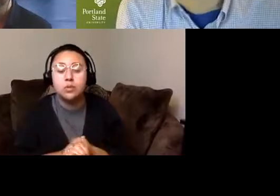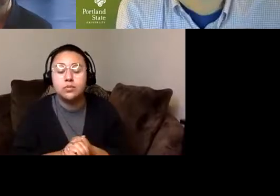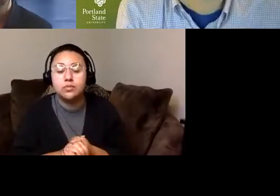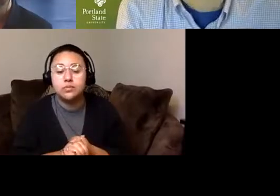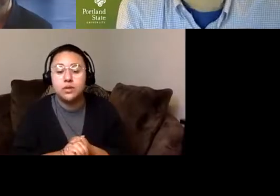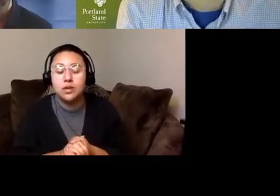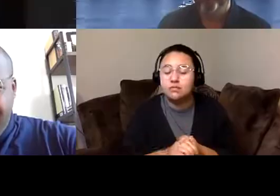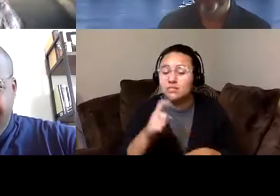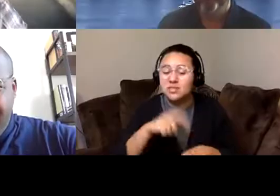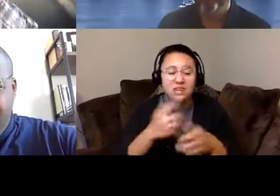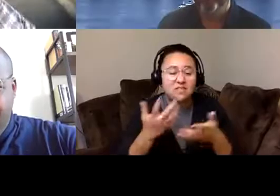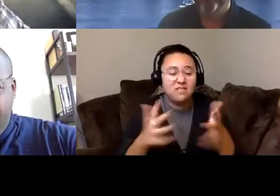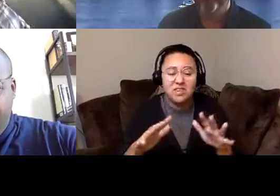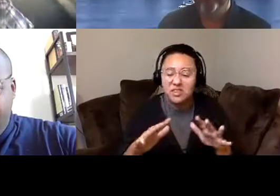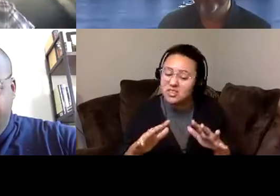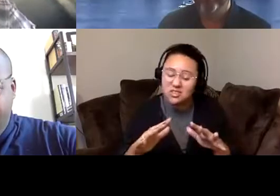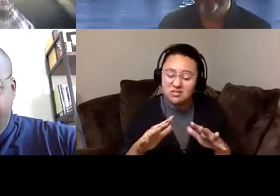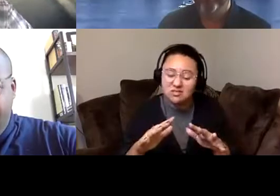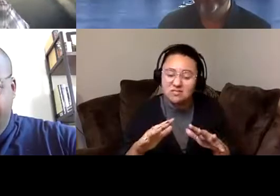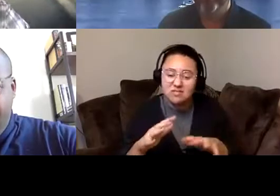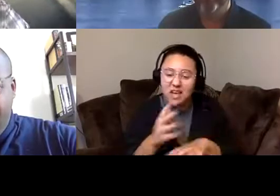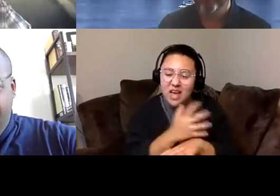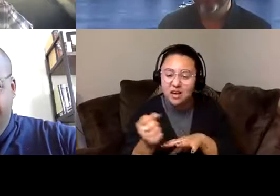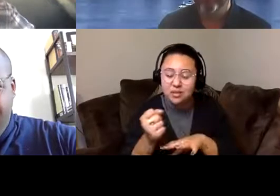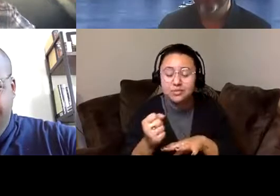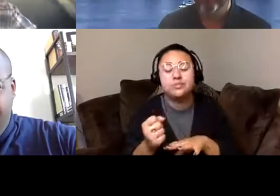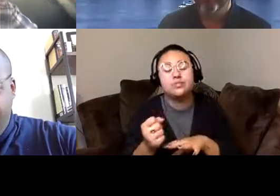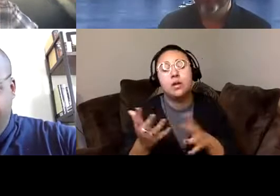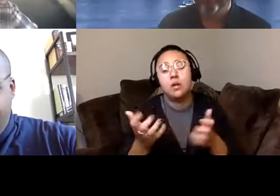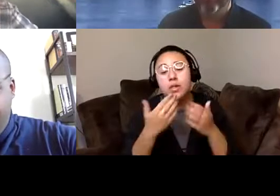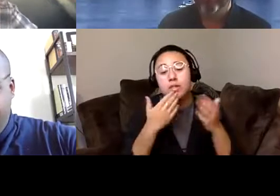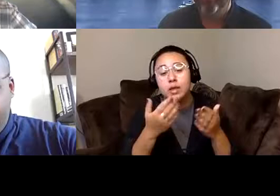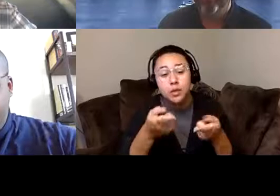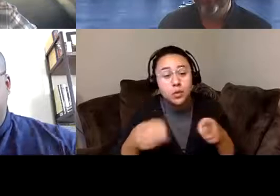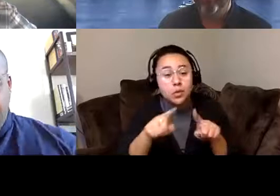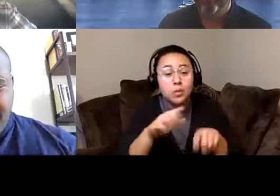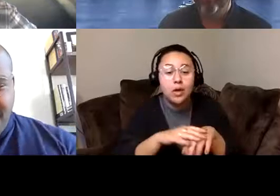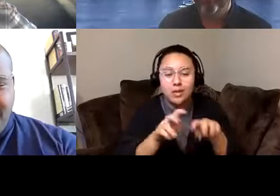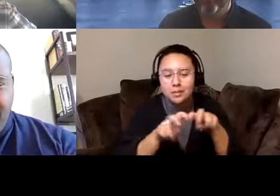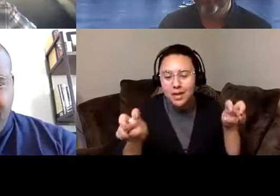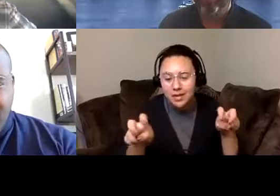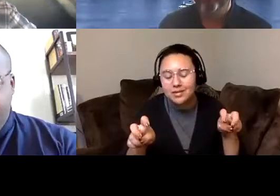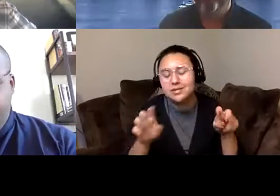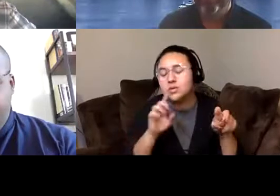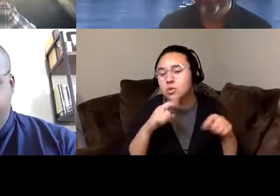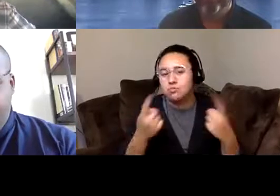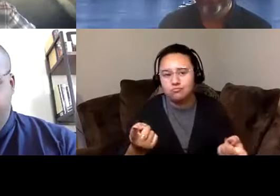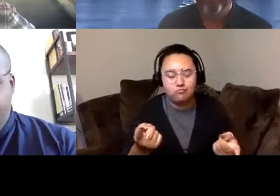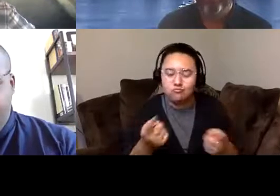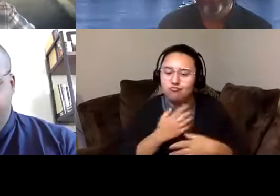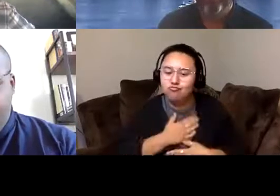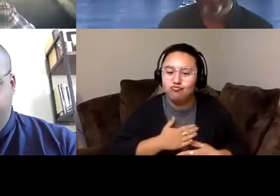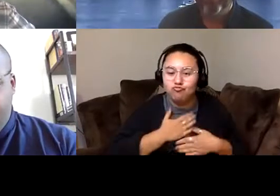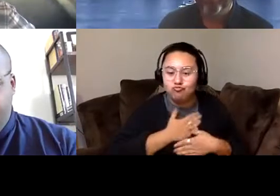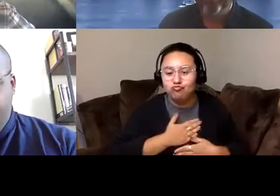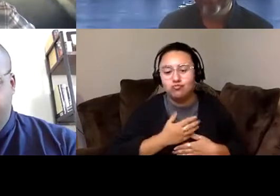we're at time. And so I would like to thank everybody on the panel. It's been a pleasure to let